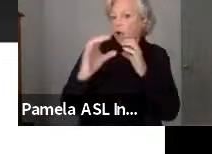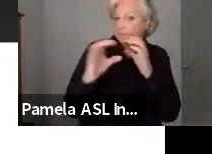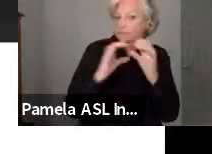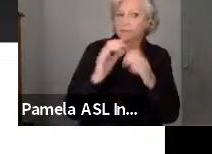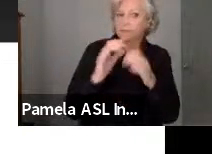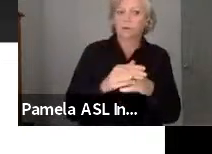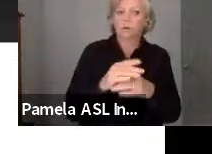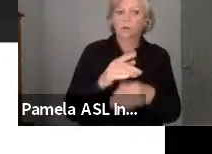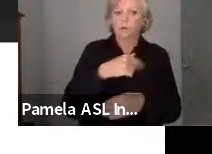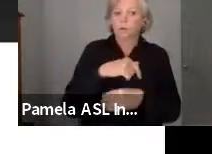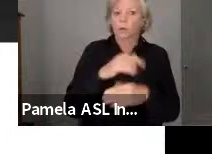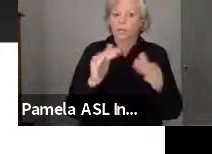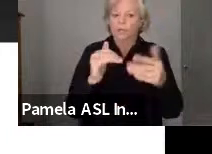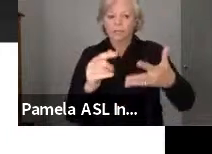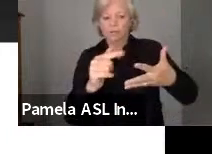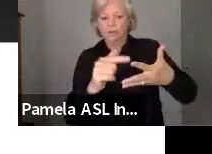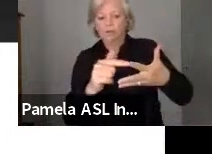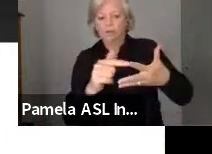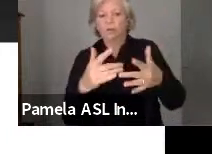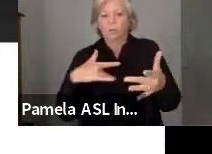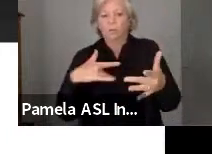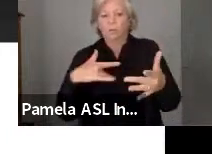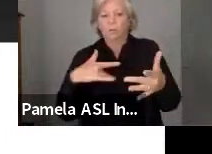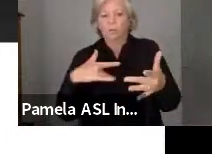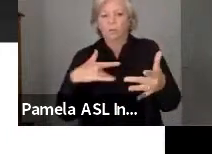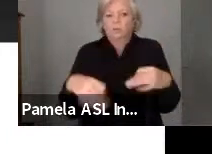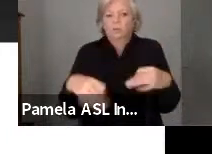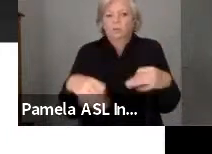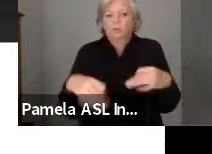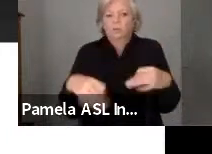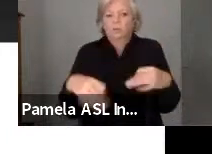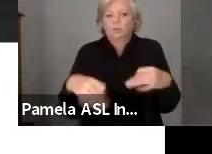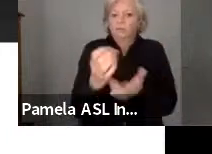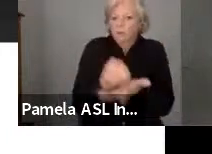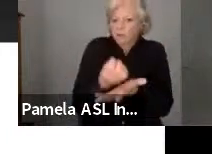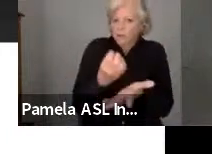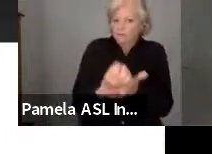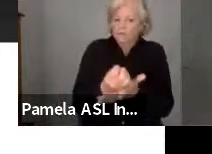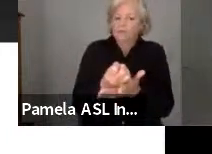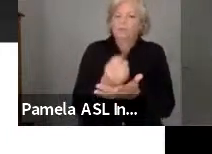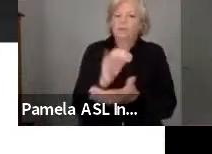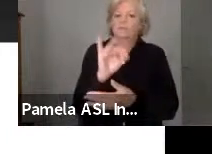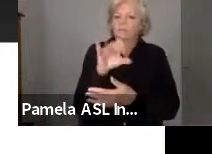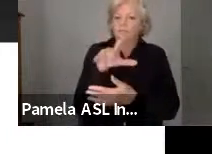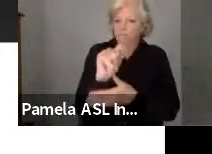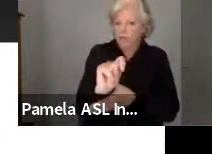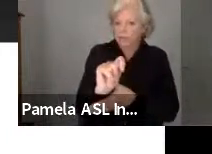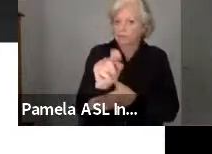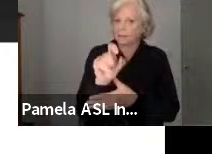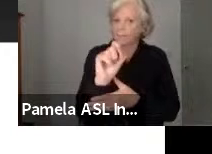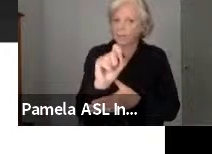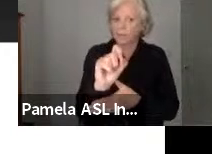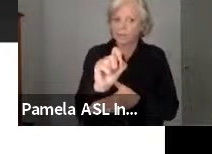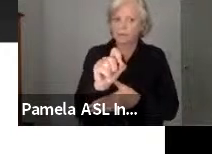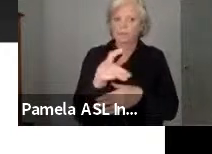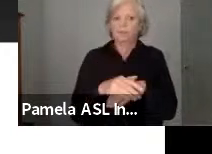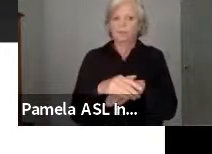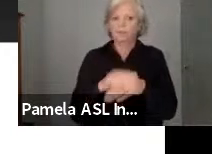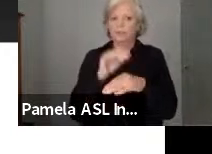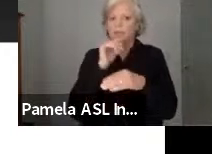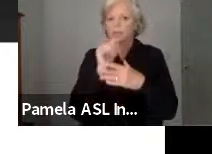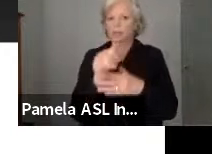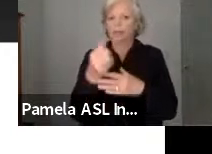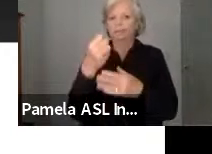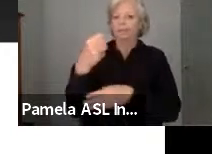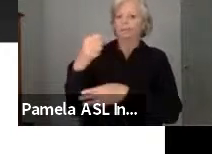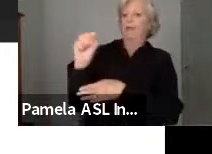with evidence-based facts framed in ways people could understand while directly combating misinformation. So we have